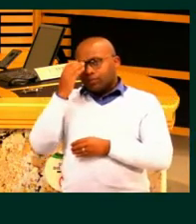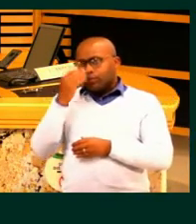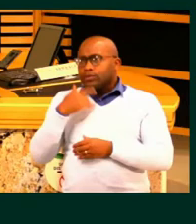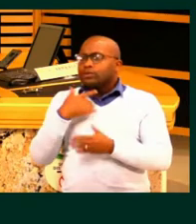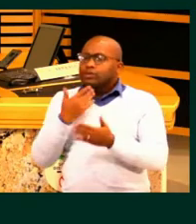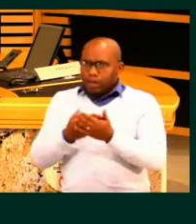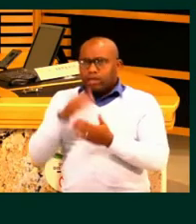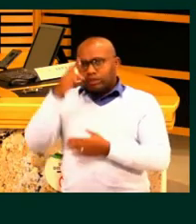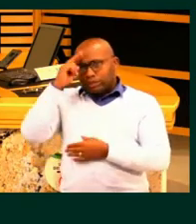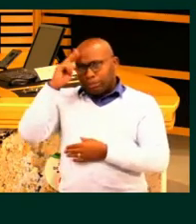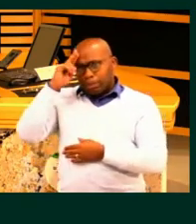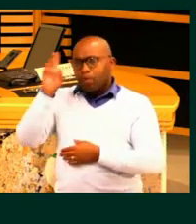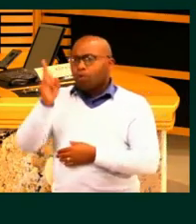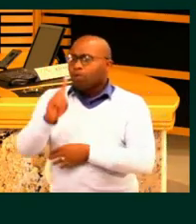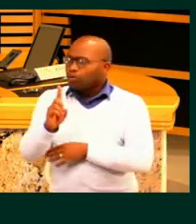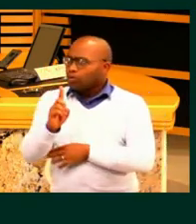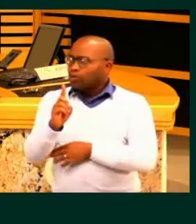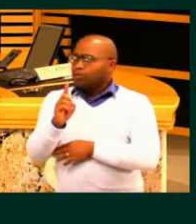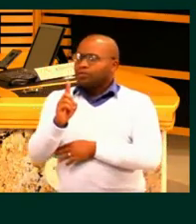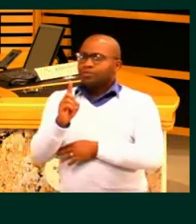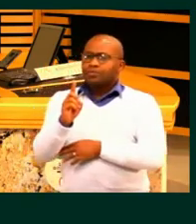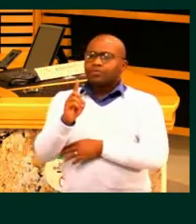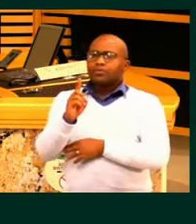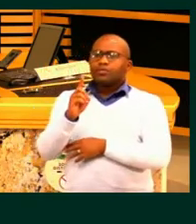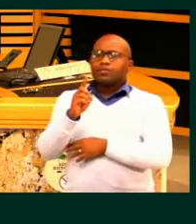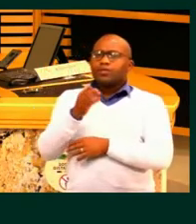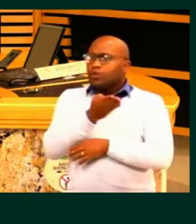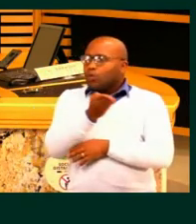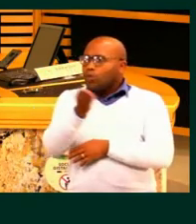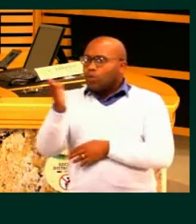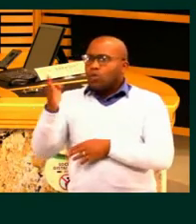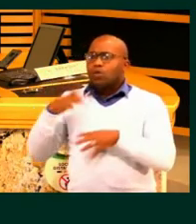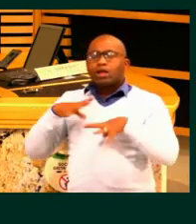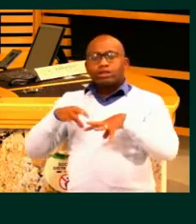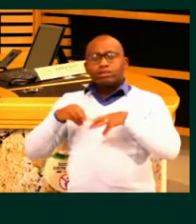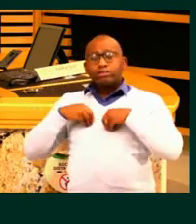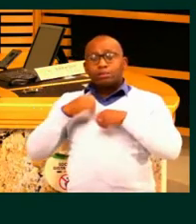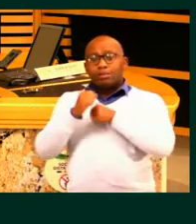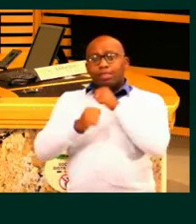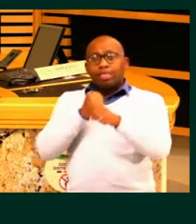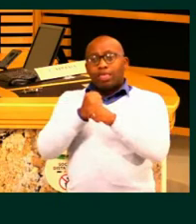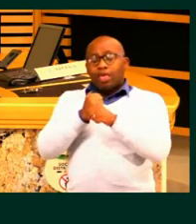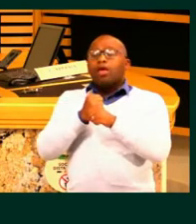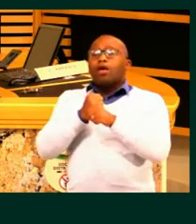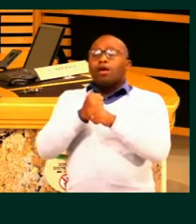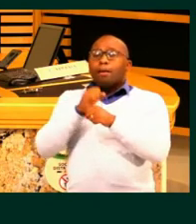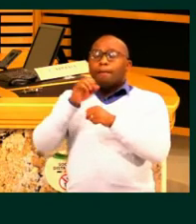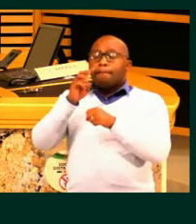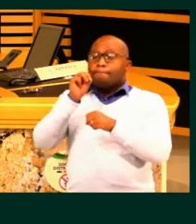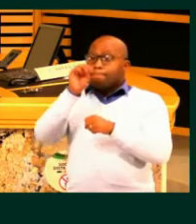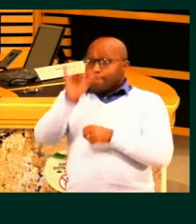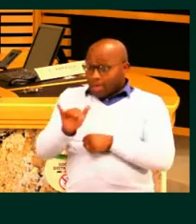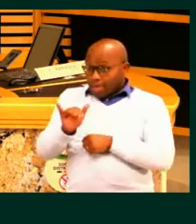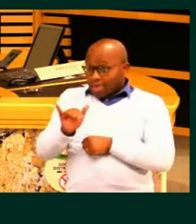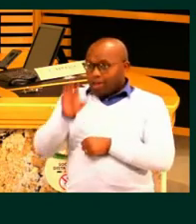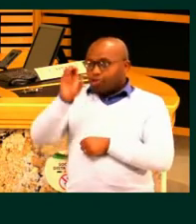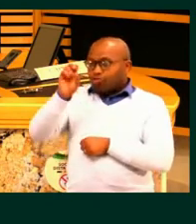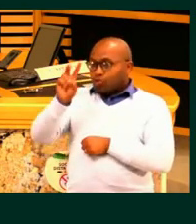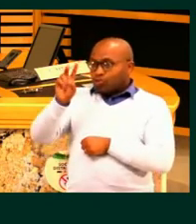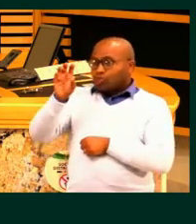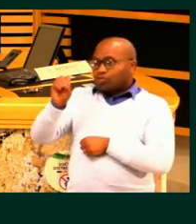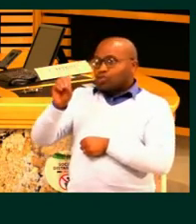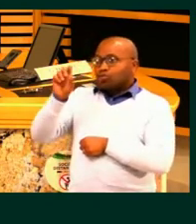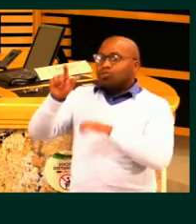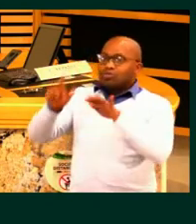The Honorable members have moved this Motion in May 2017 and it also